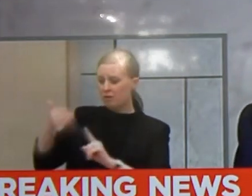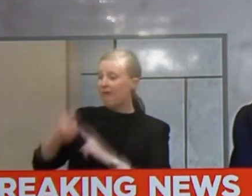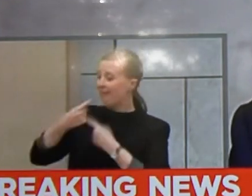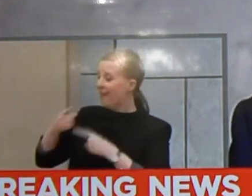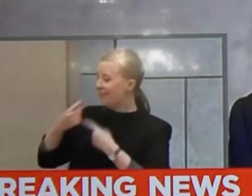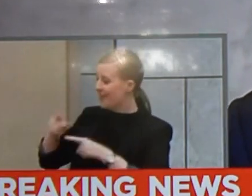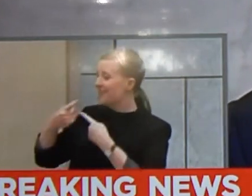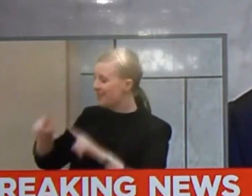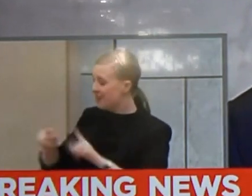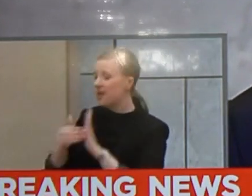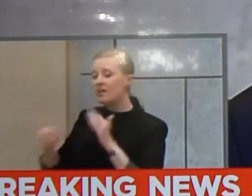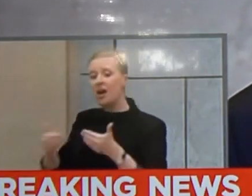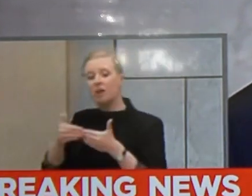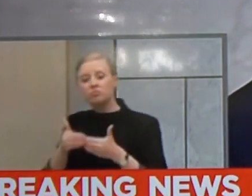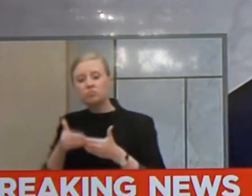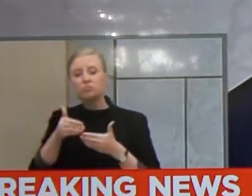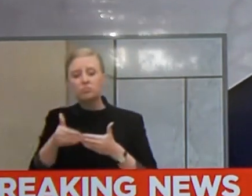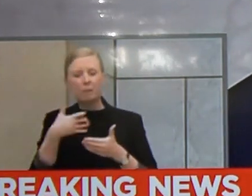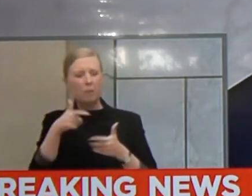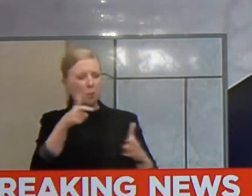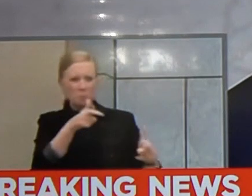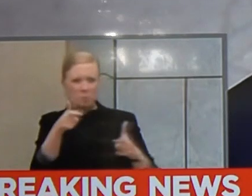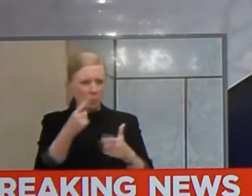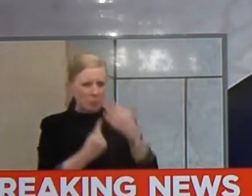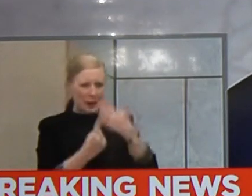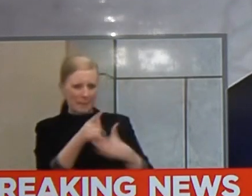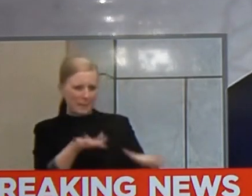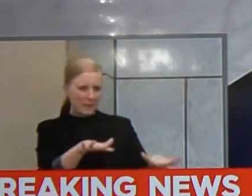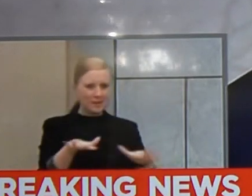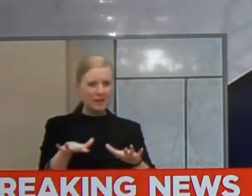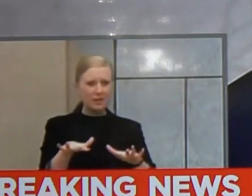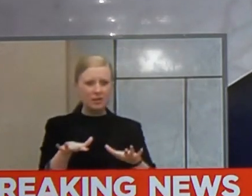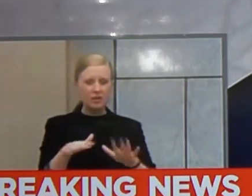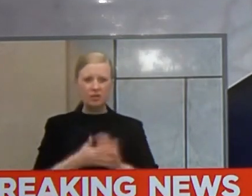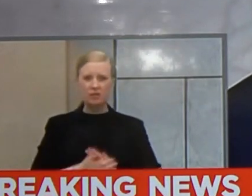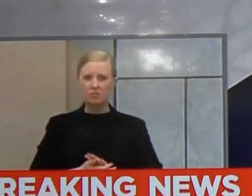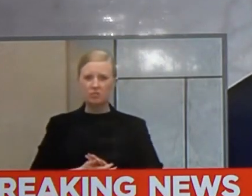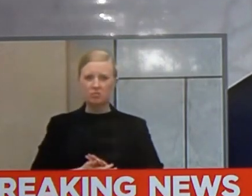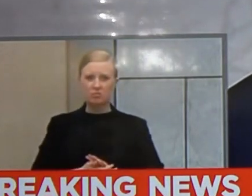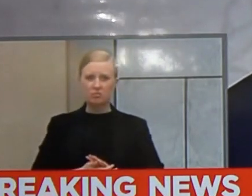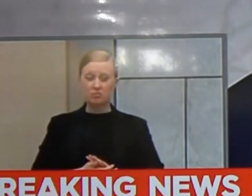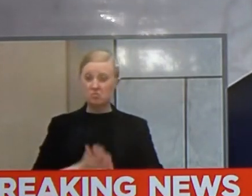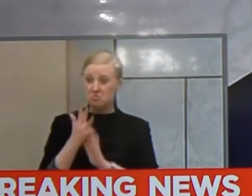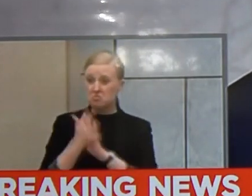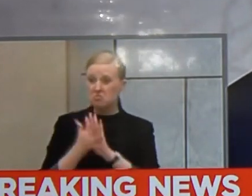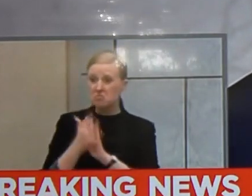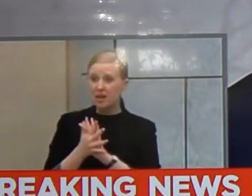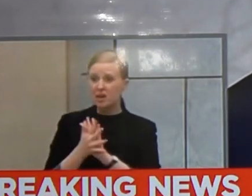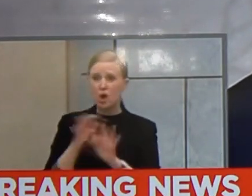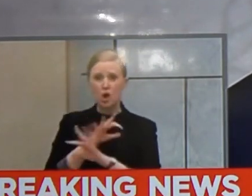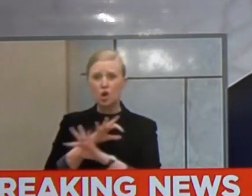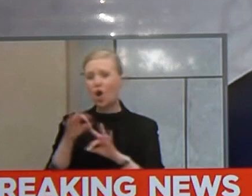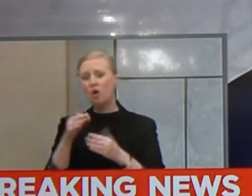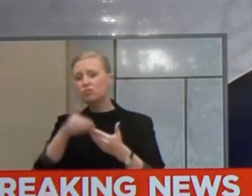subsequent meetings are going to be more progress reports than the deploying of something